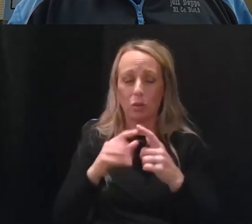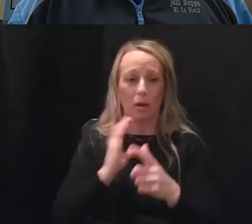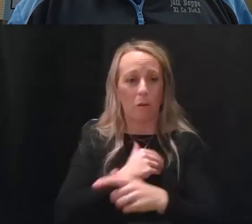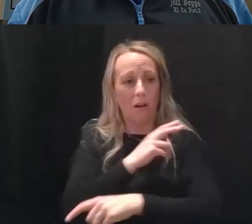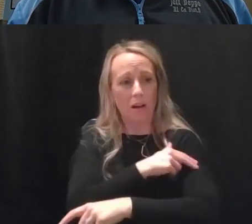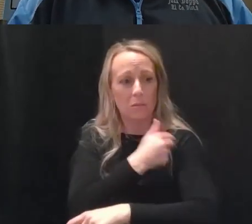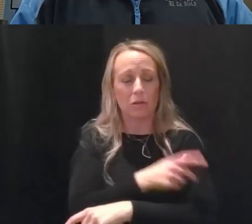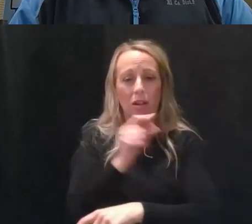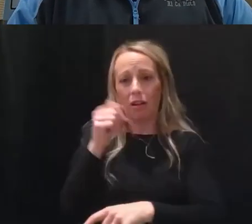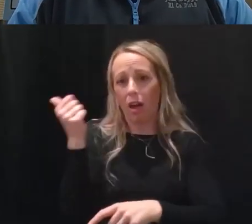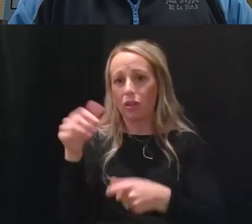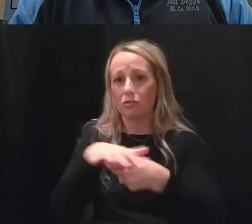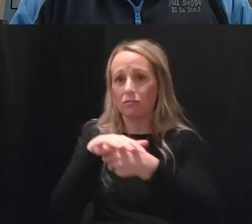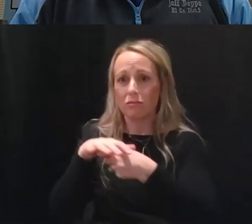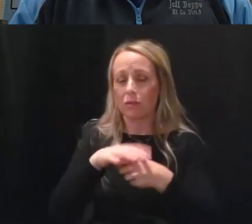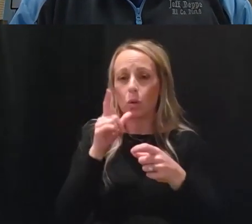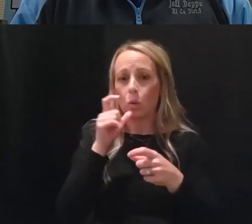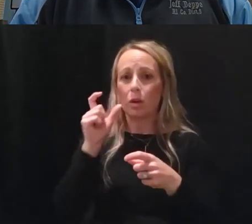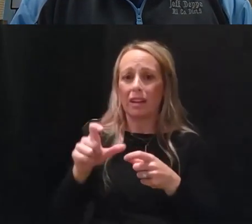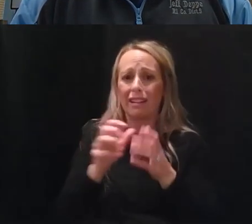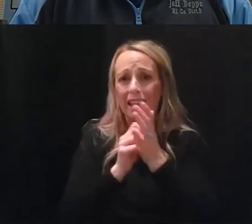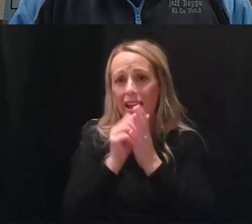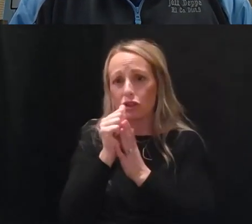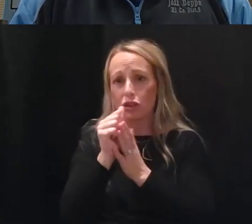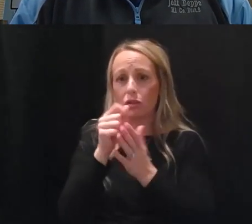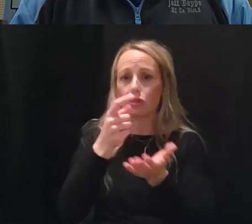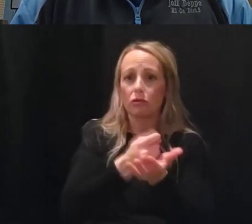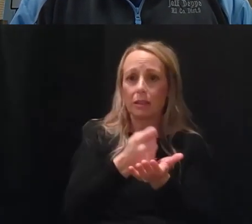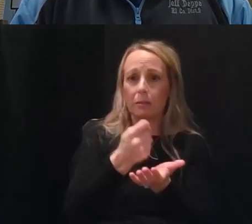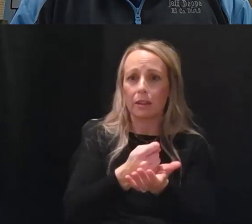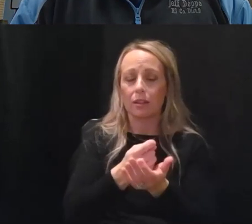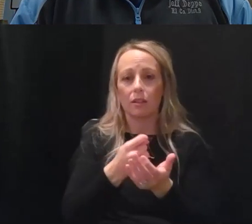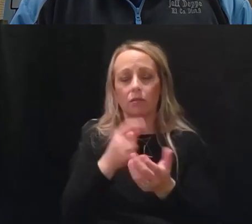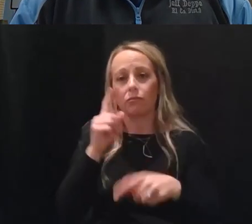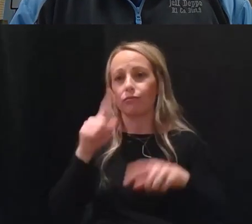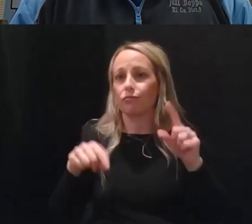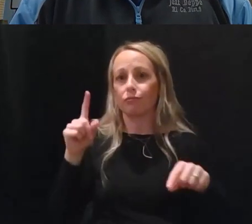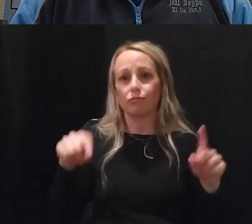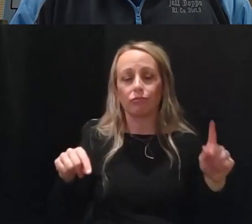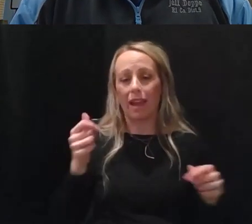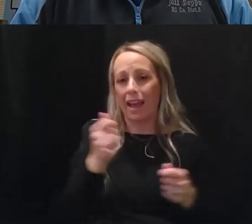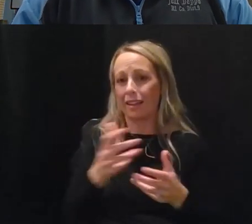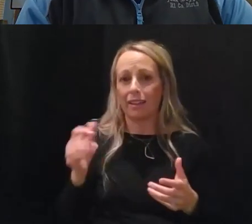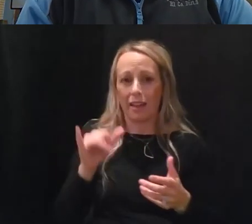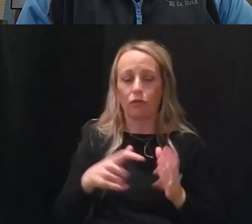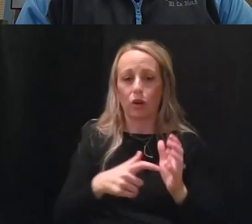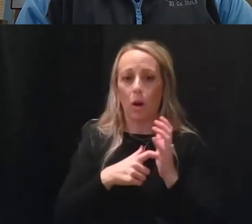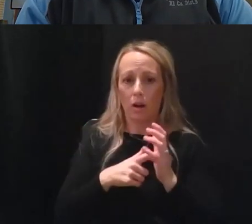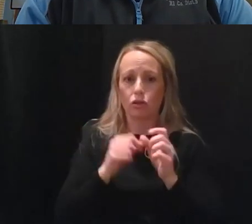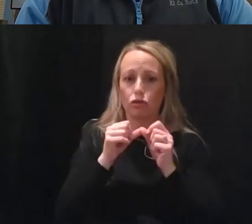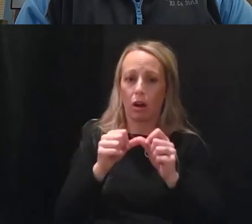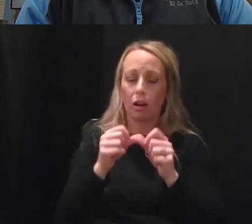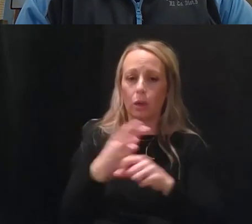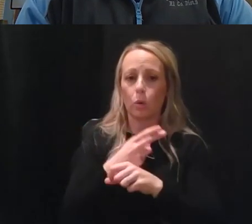that who need blood cancer treatments. Anything that requires chronic use of blood, that